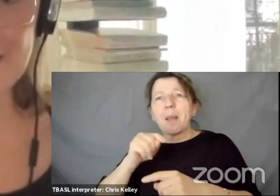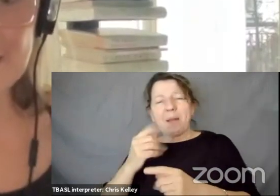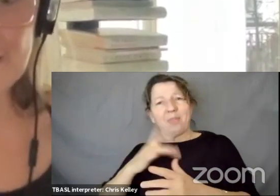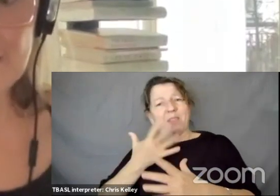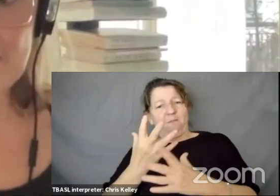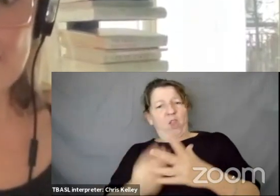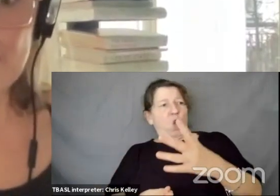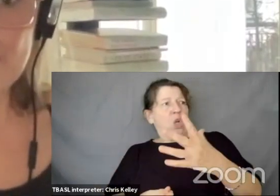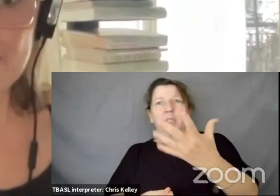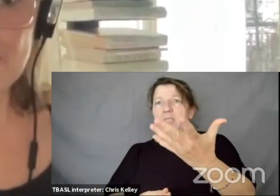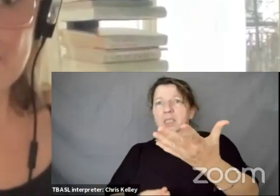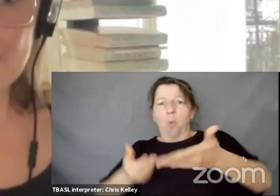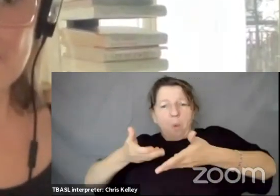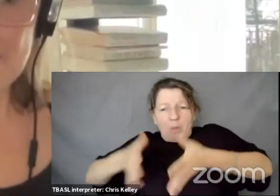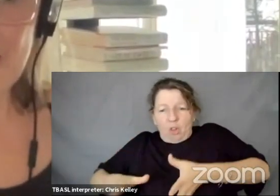decades,